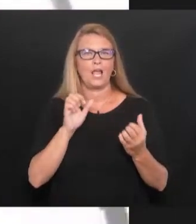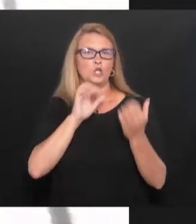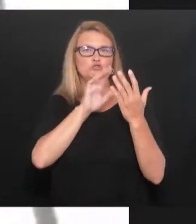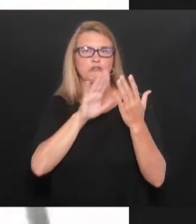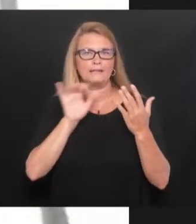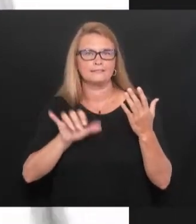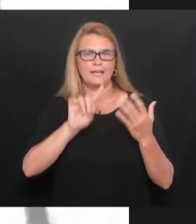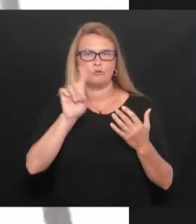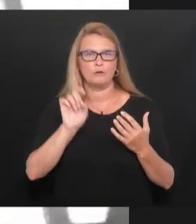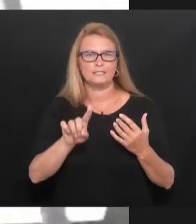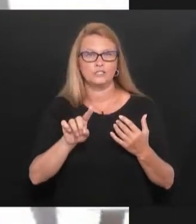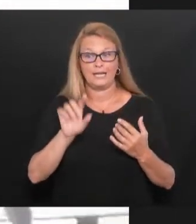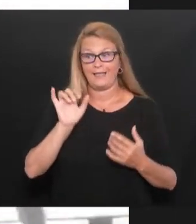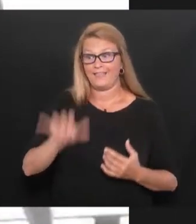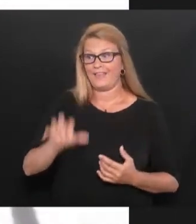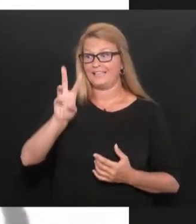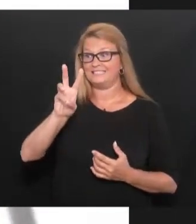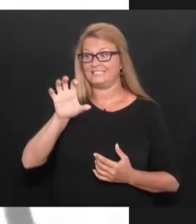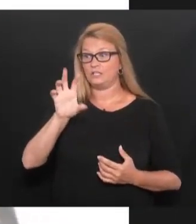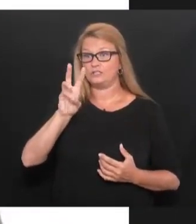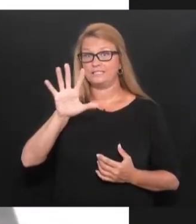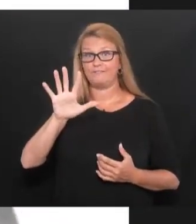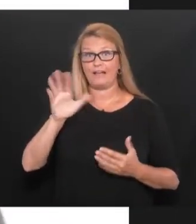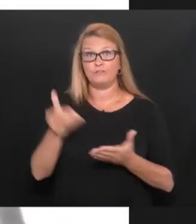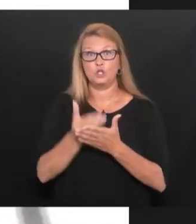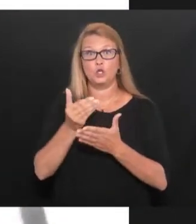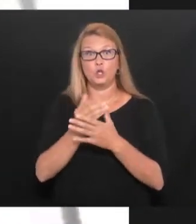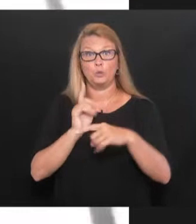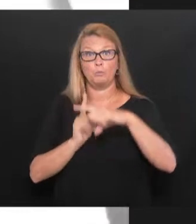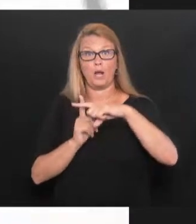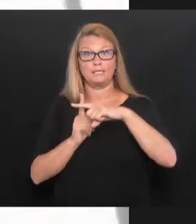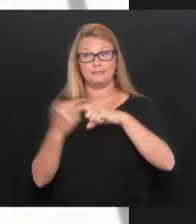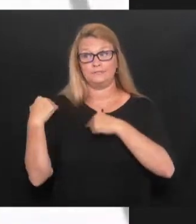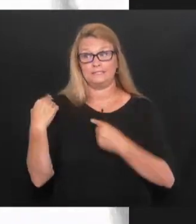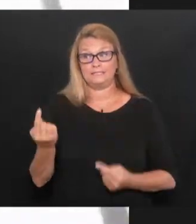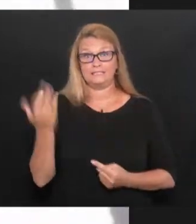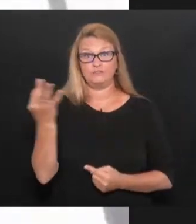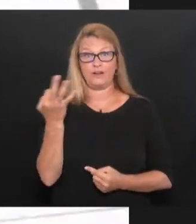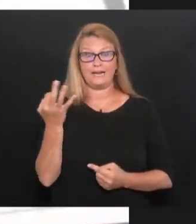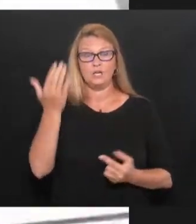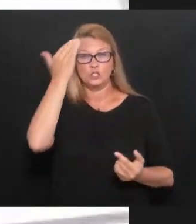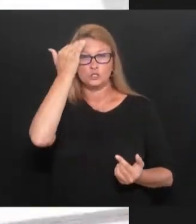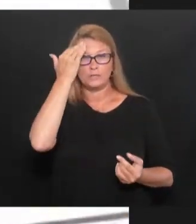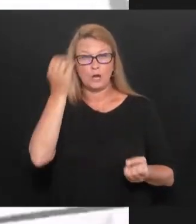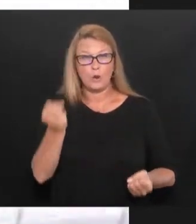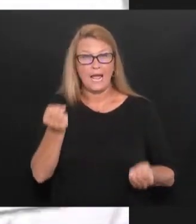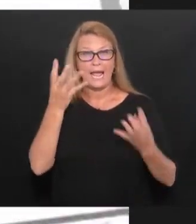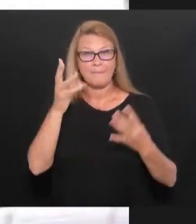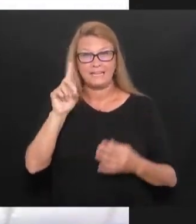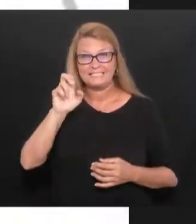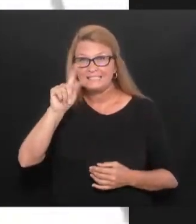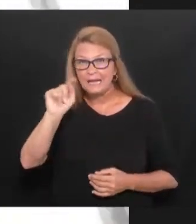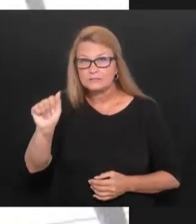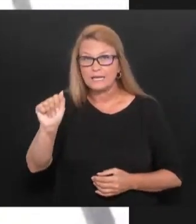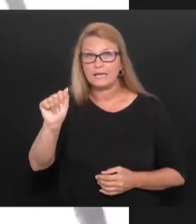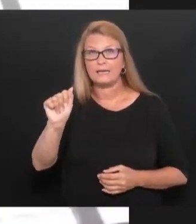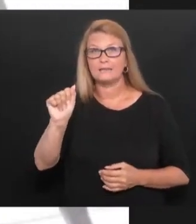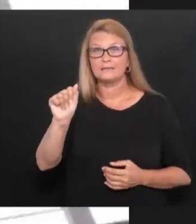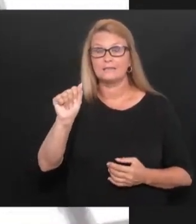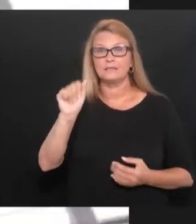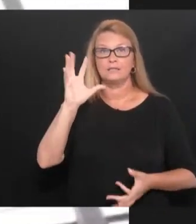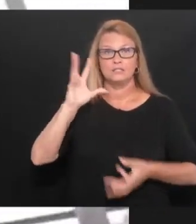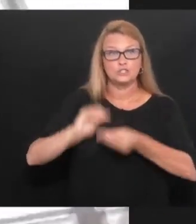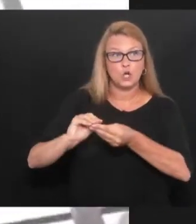you can. Of the 665 new cases since Friday, do we know how many are Delta variants? Do we have a Delta variant